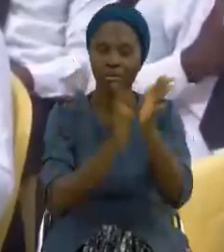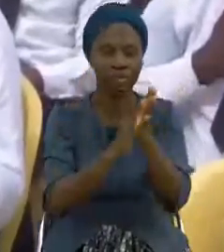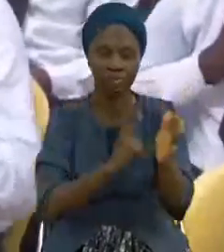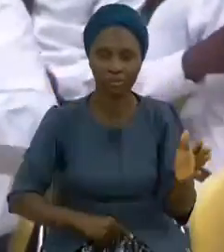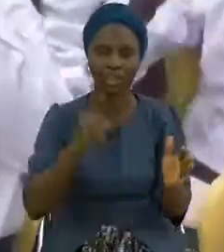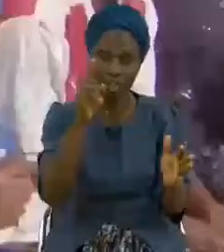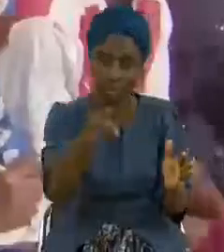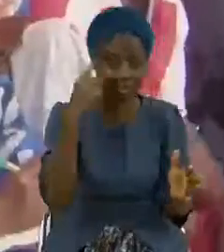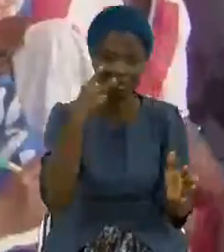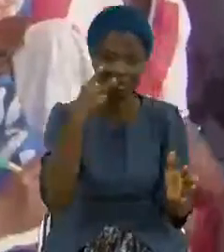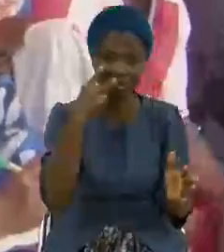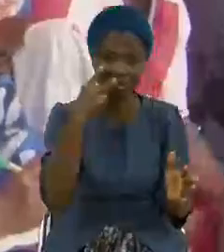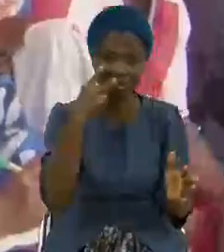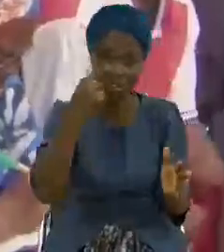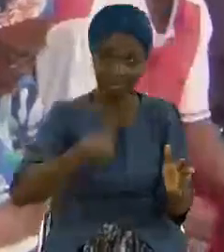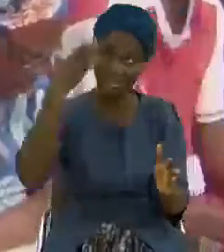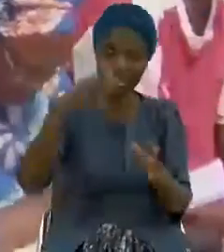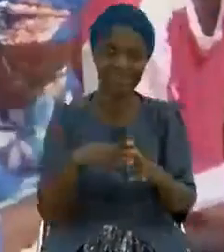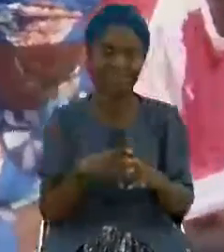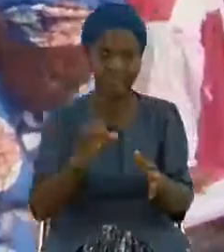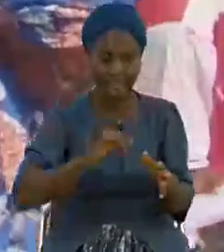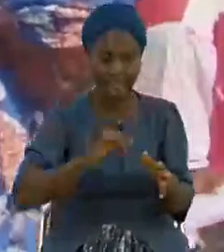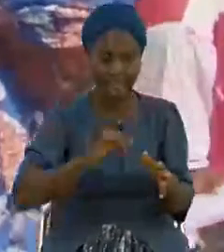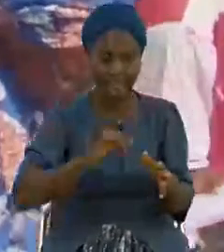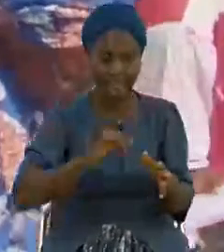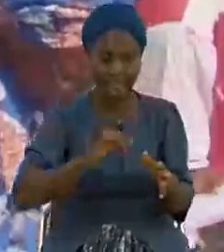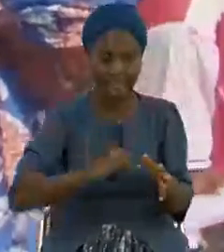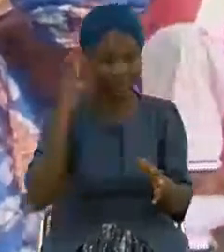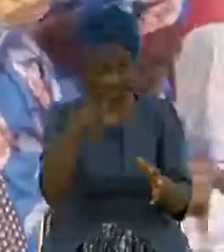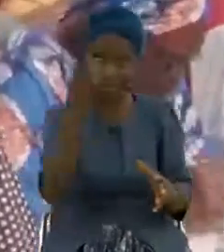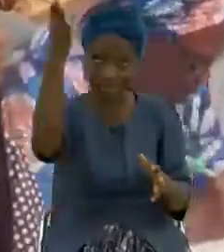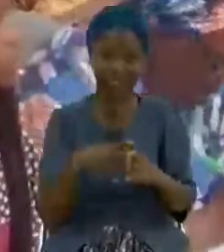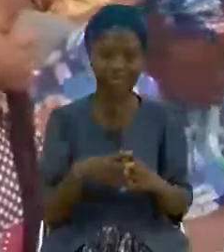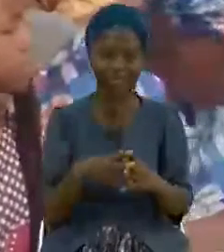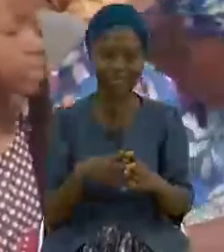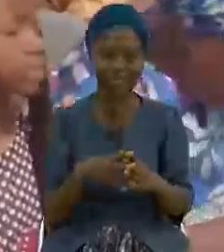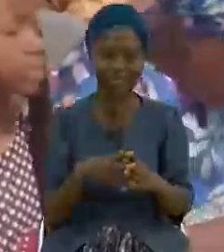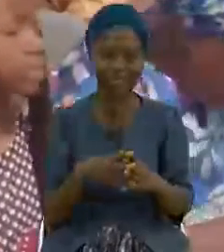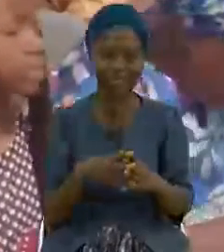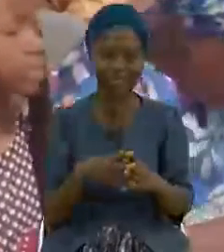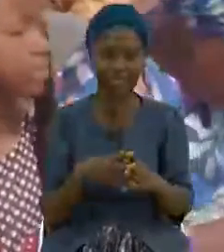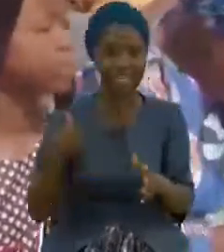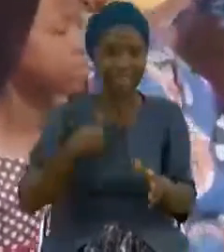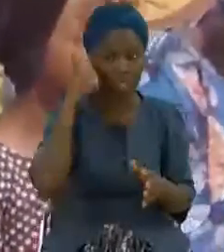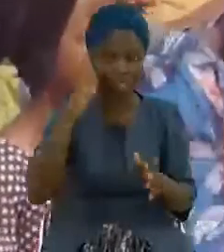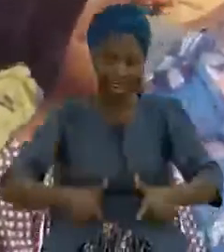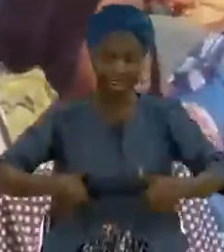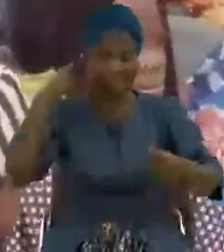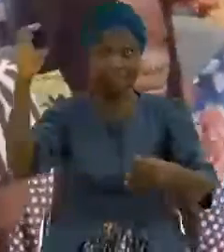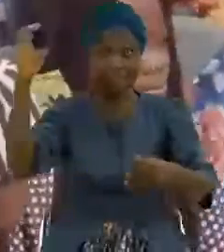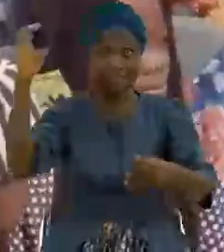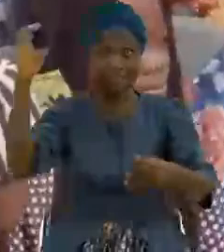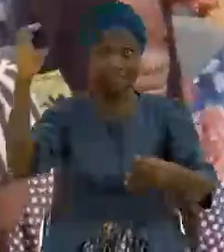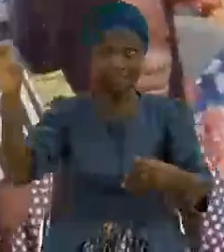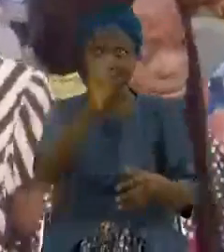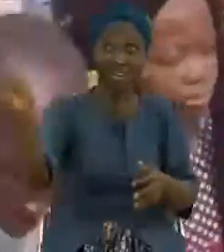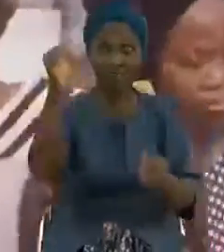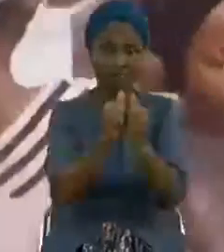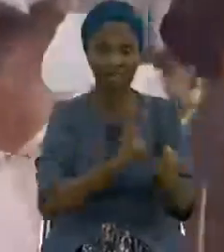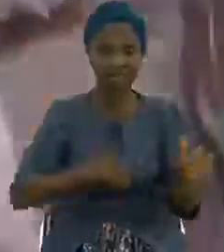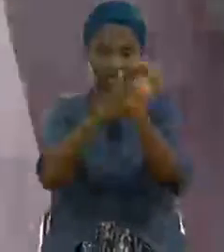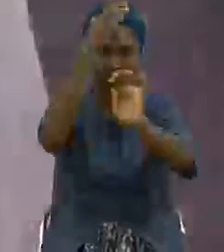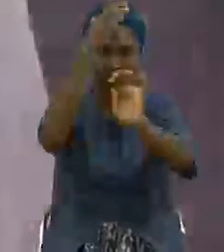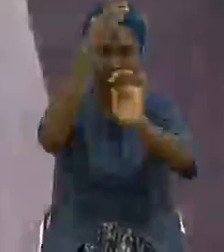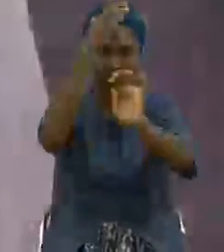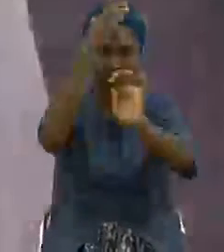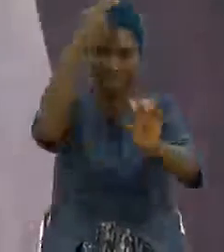will see you. We shall be forever with the Lord in Jesus' name. Rise up now. Rise up